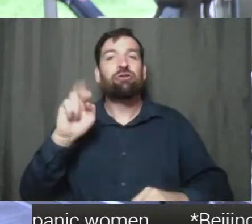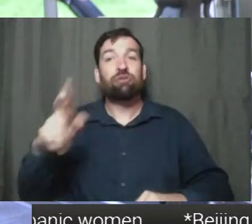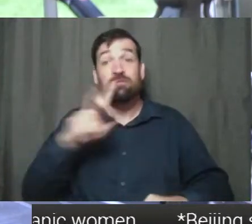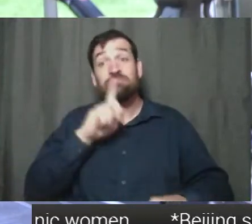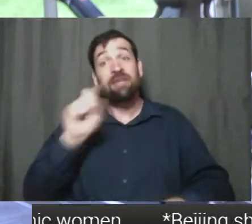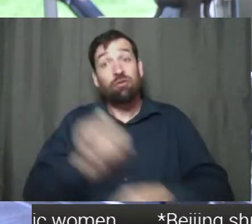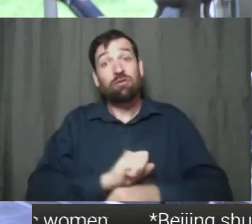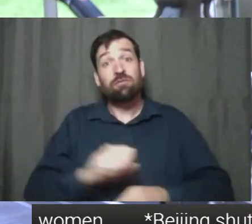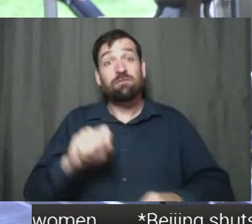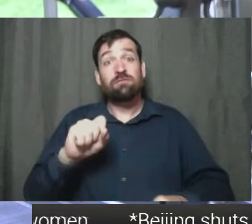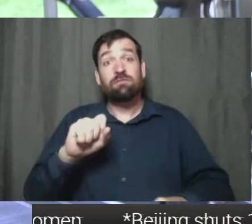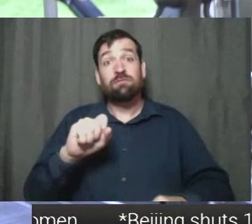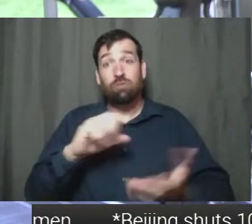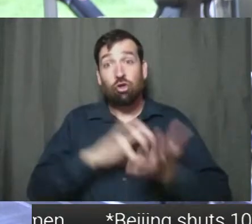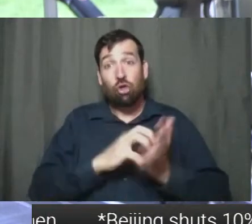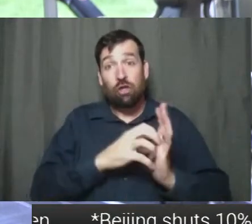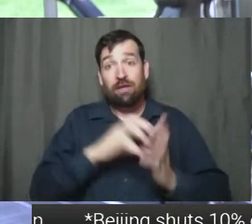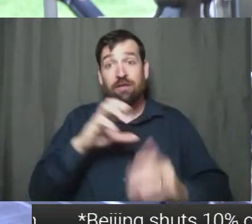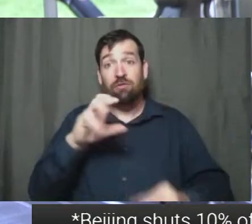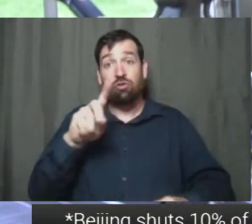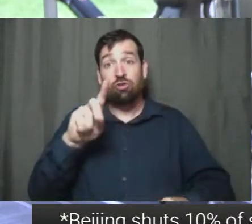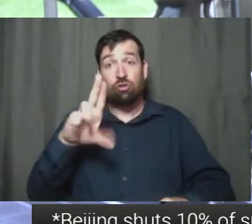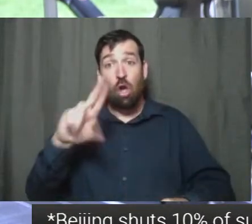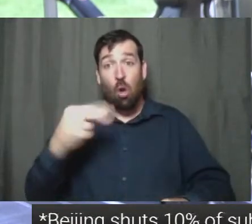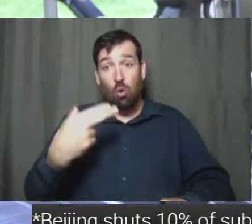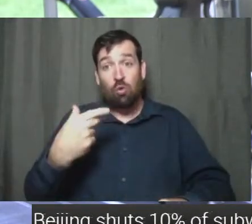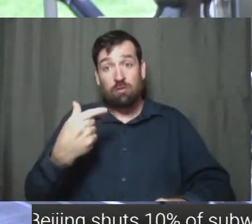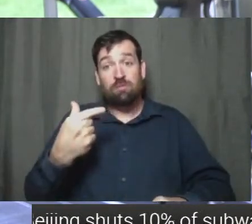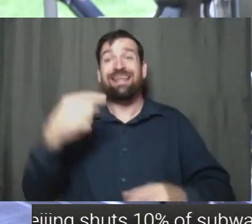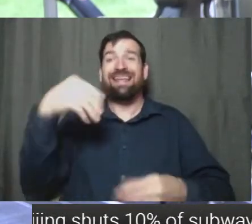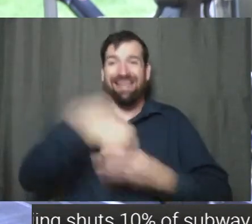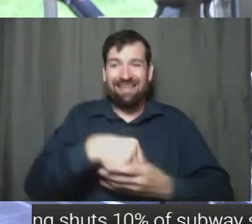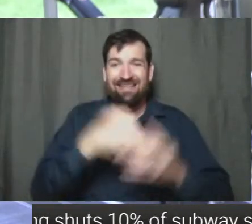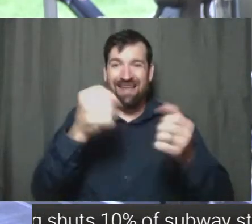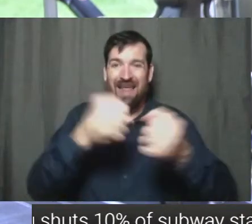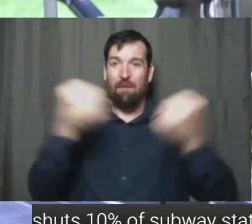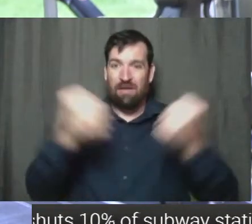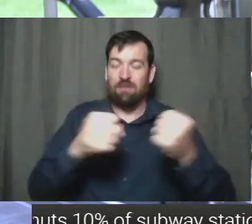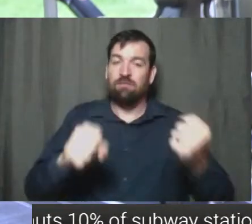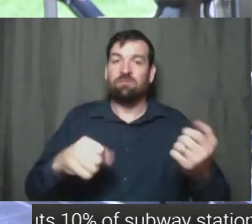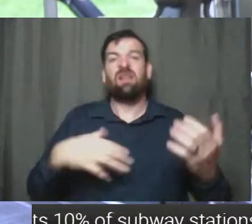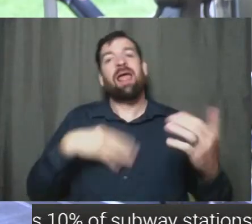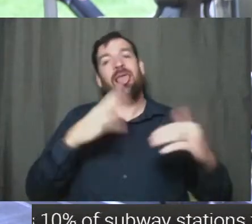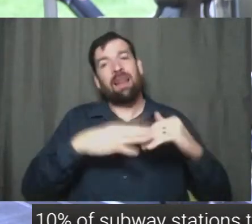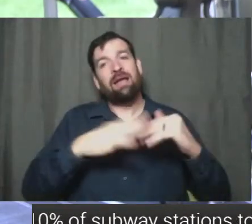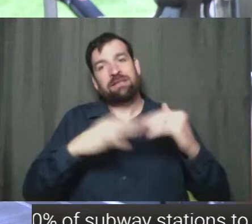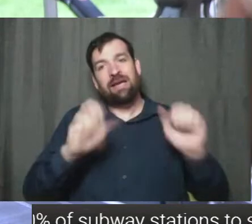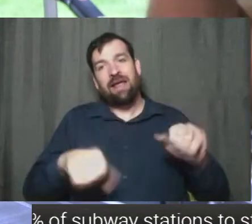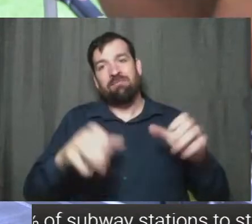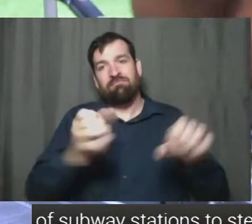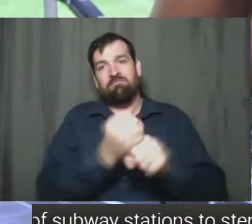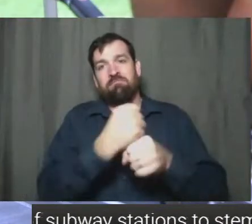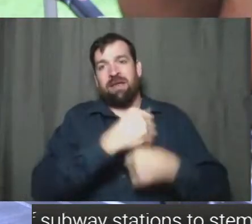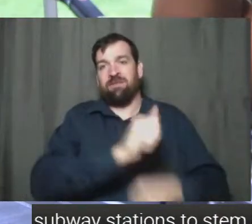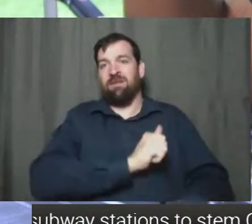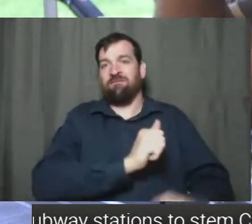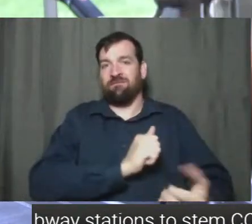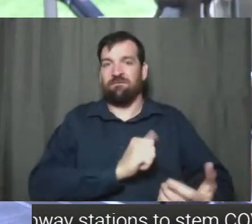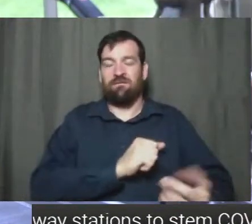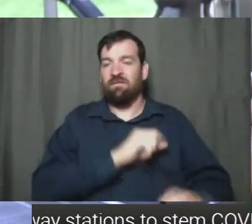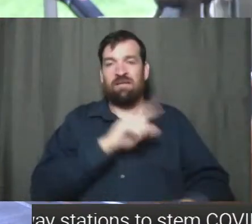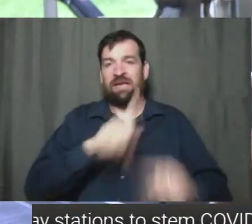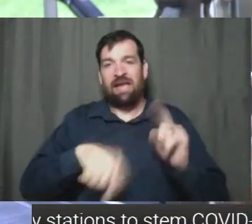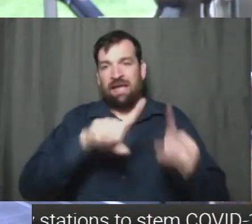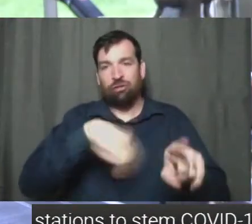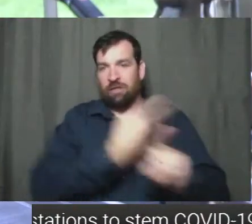just in my cabinets, but I make it cookie dough because at least I have to put some effort into it in order to make it. Like, I can't just have pre-made